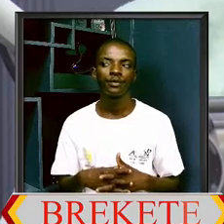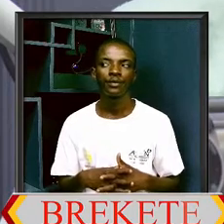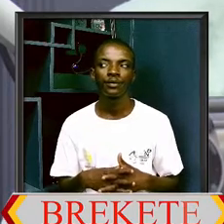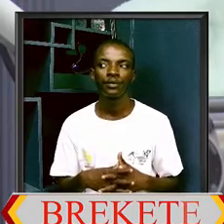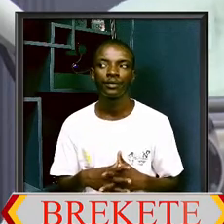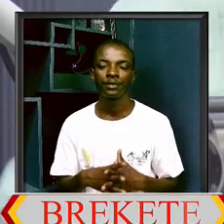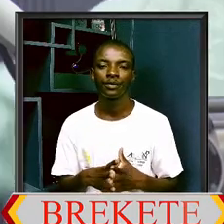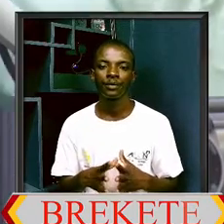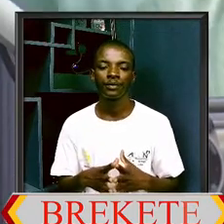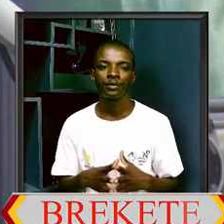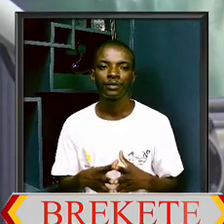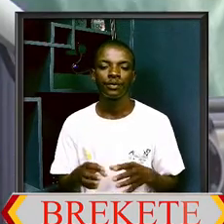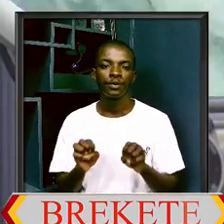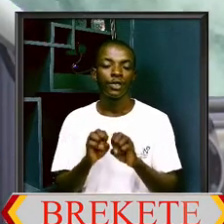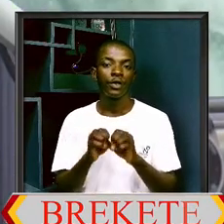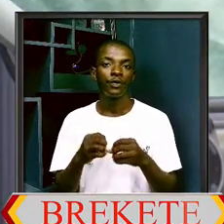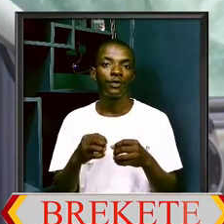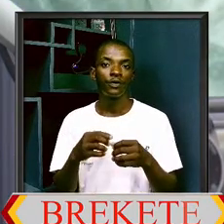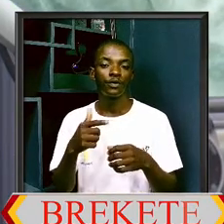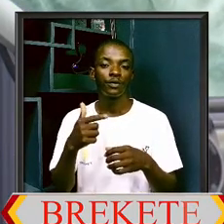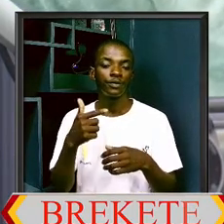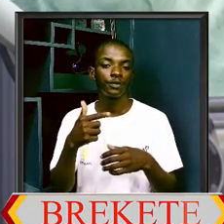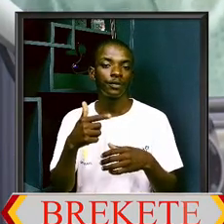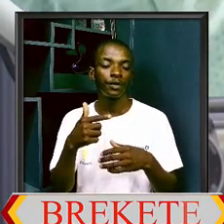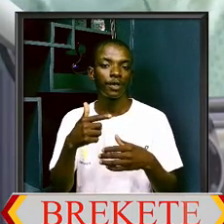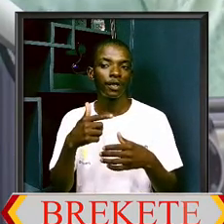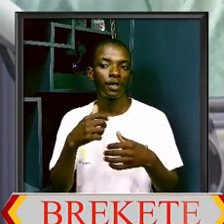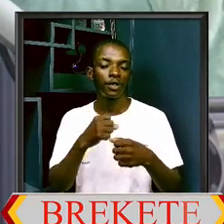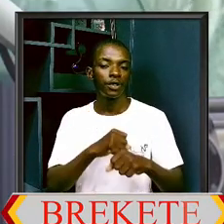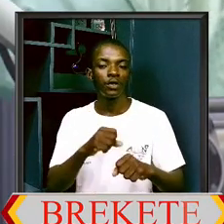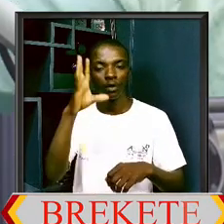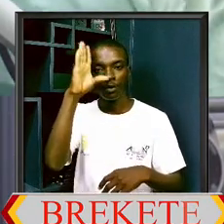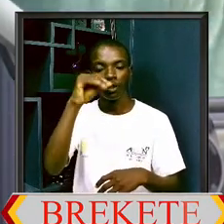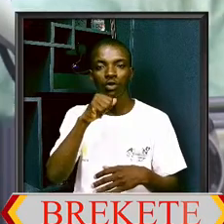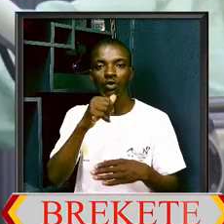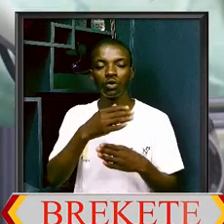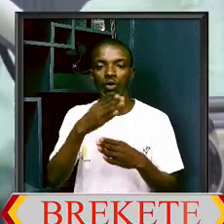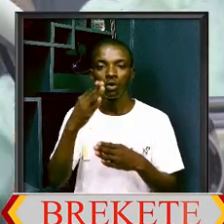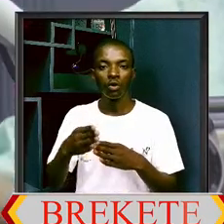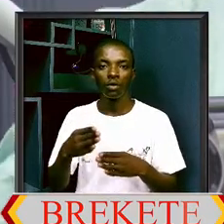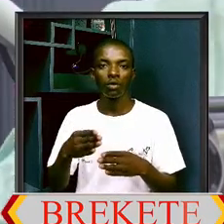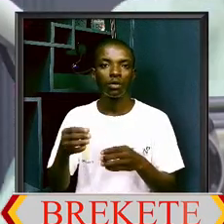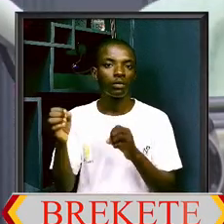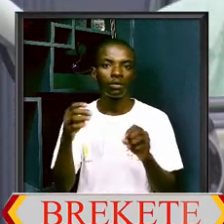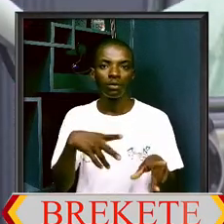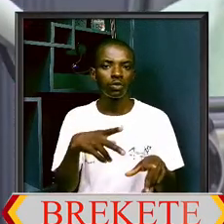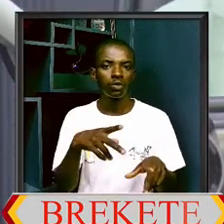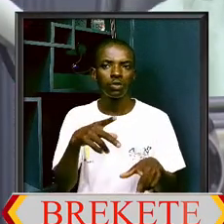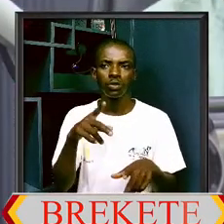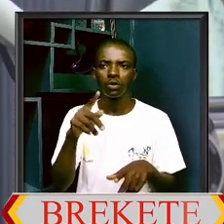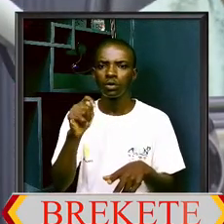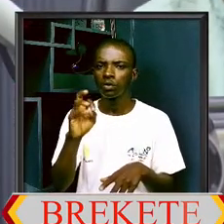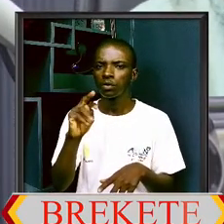up huh even Megs for estate where they never complete they they put